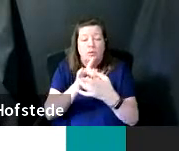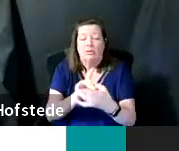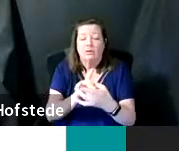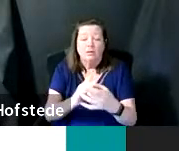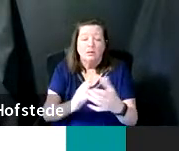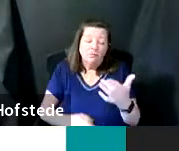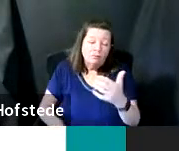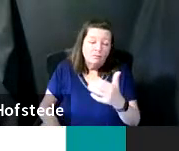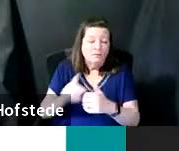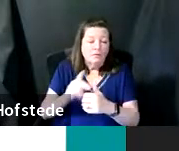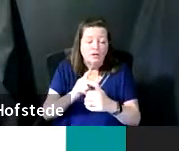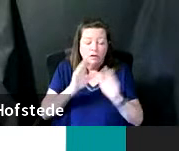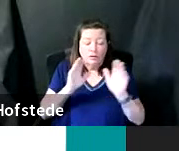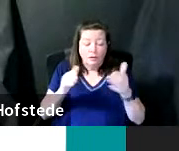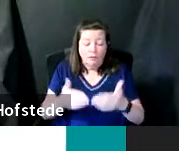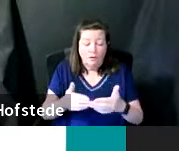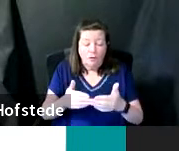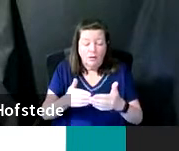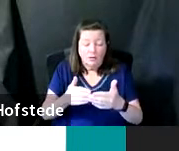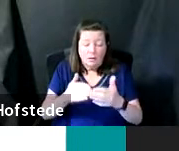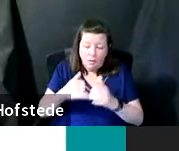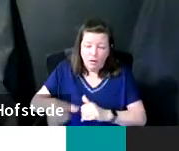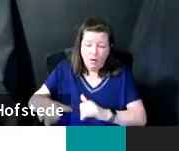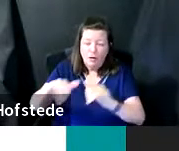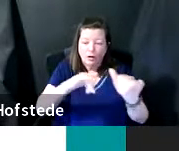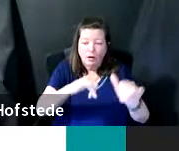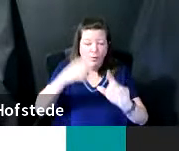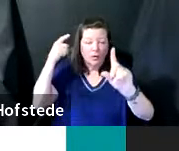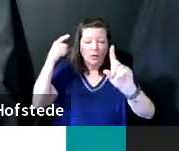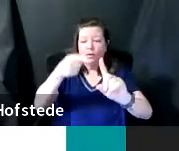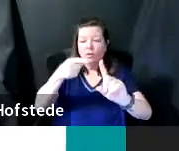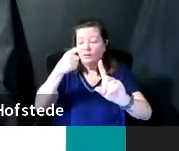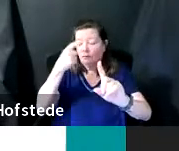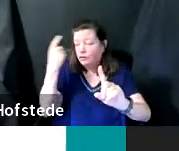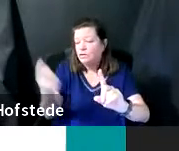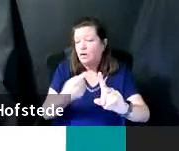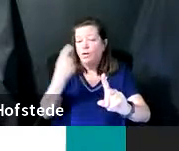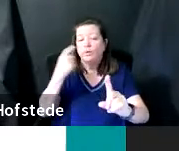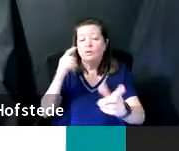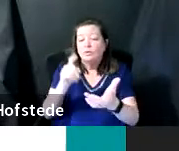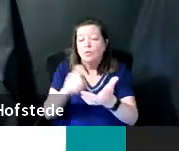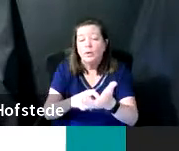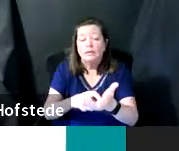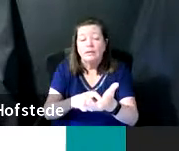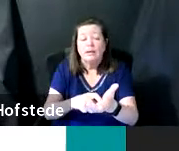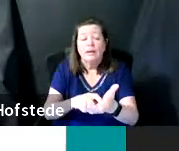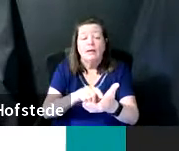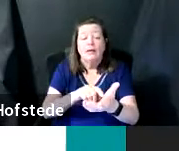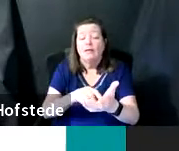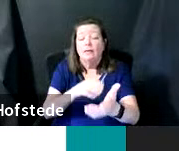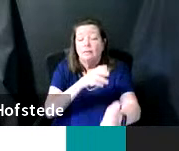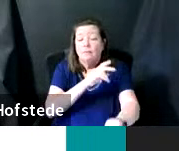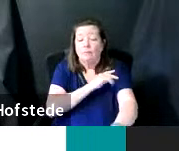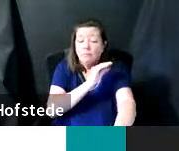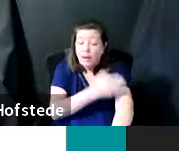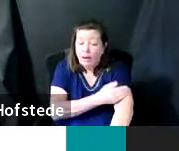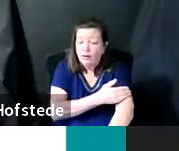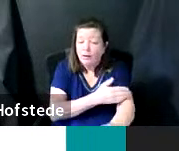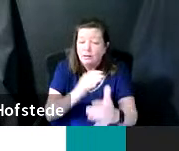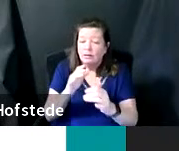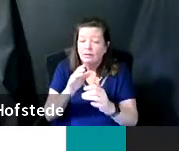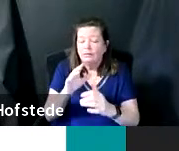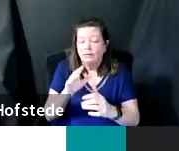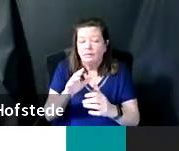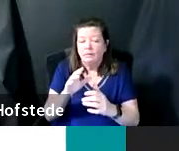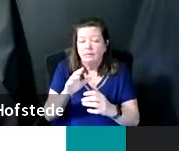us to keep focused on our common goal, for us to always notice the power dynamics in the room, for us to create a space for